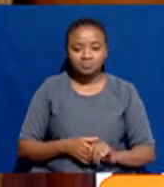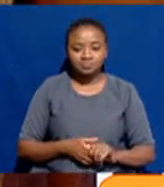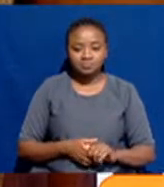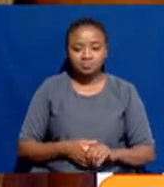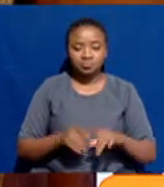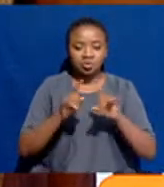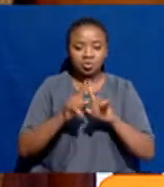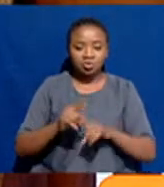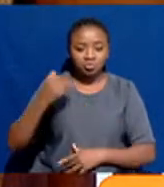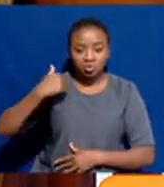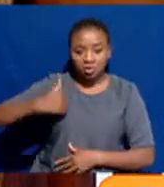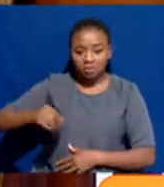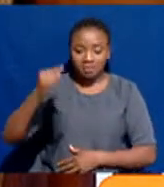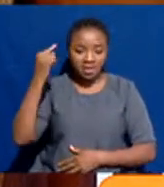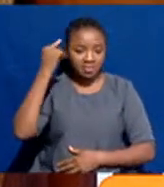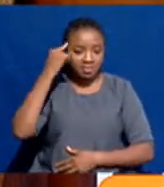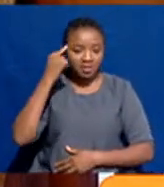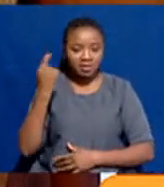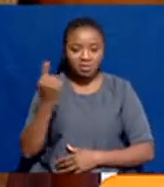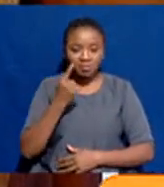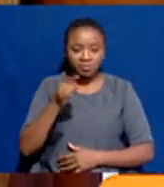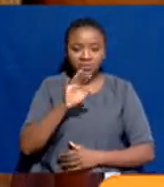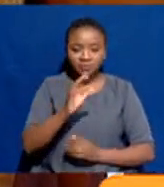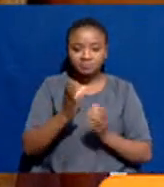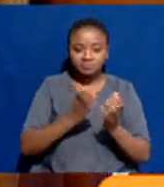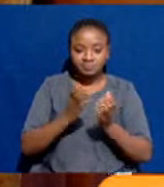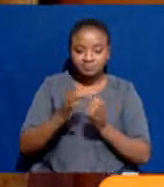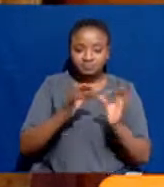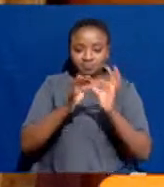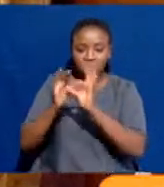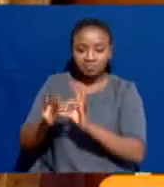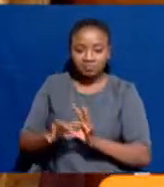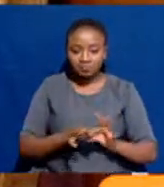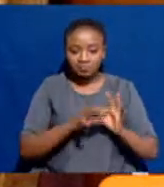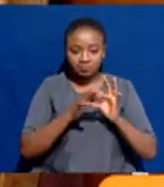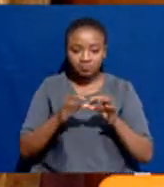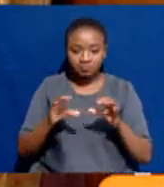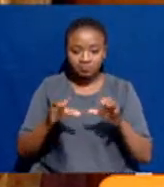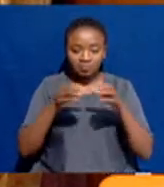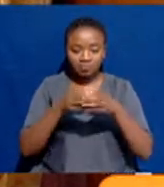union, the trade union movement,